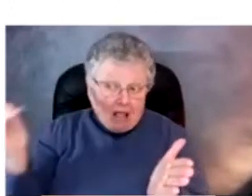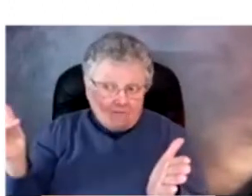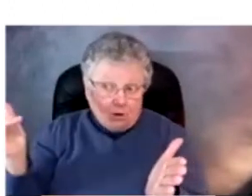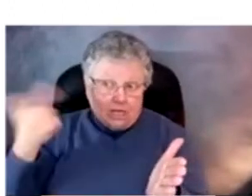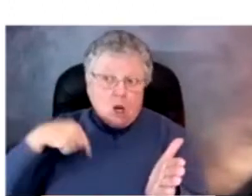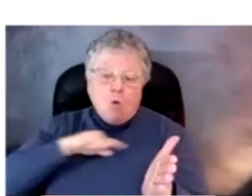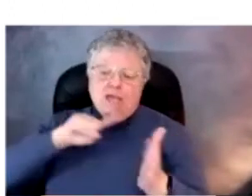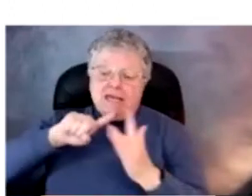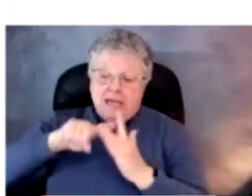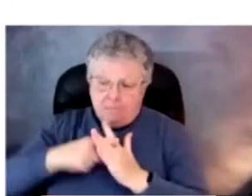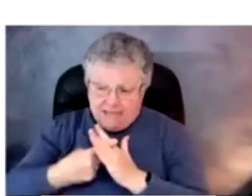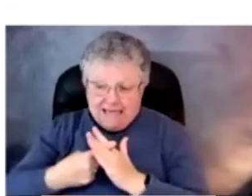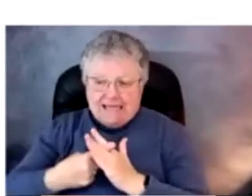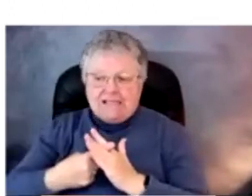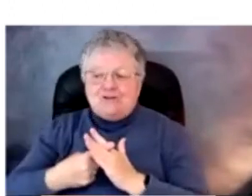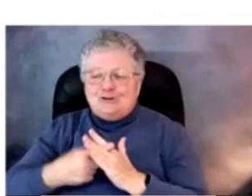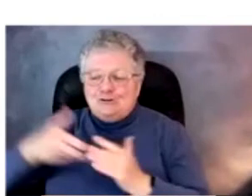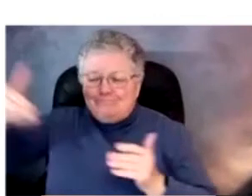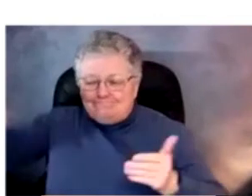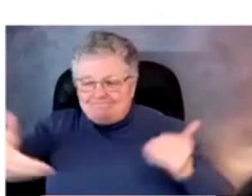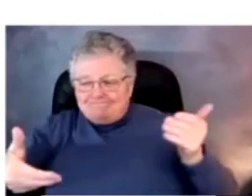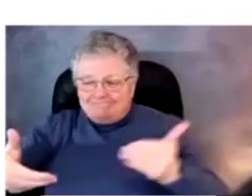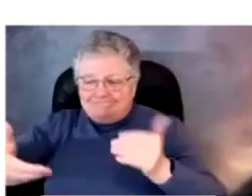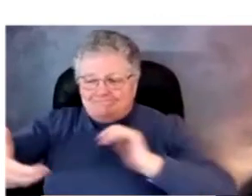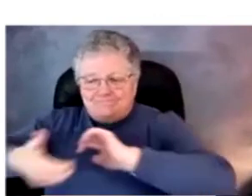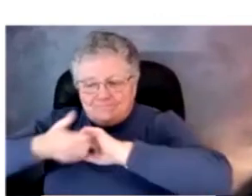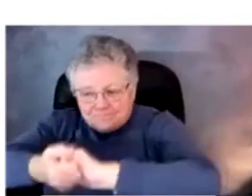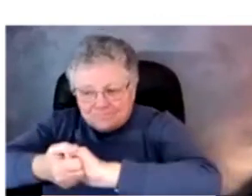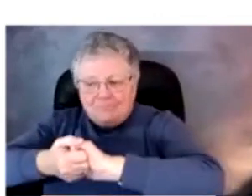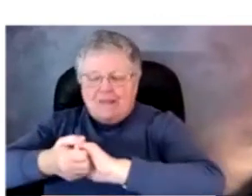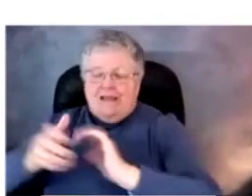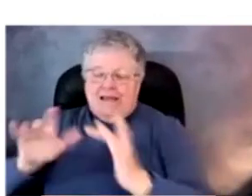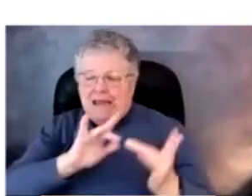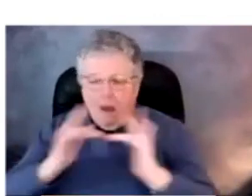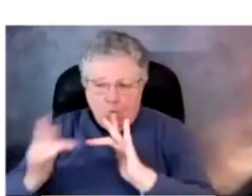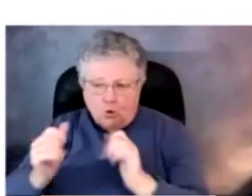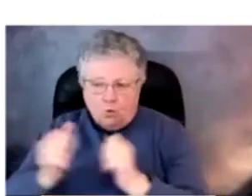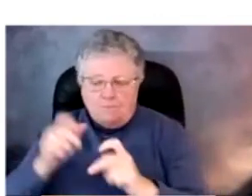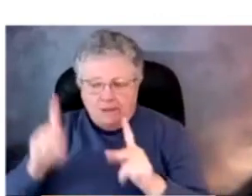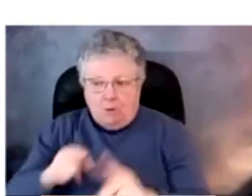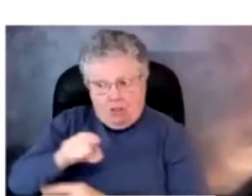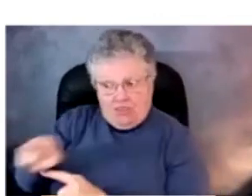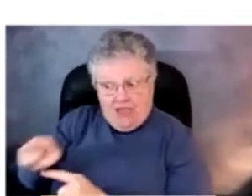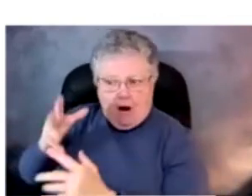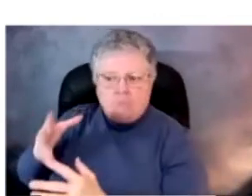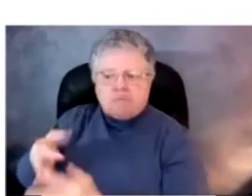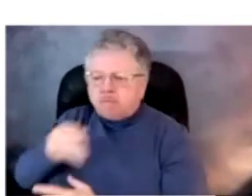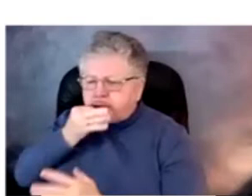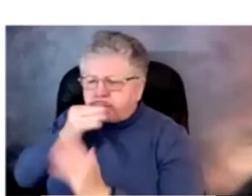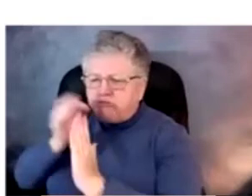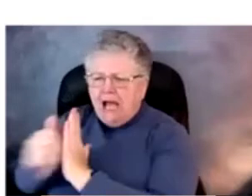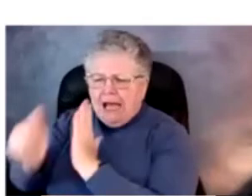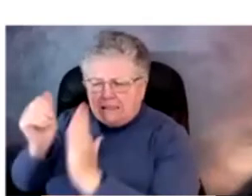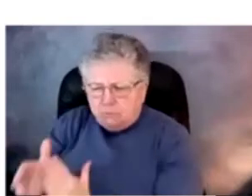we can start connecting people to some of these other research centers that are, like, the experts in understanding that kind of